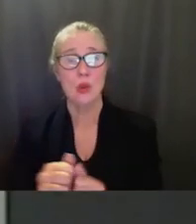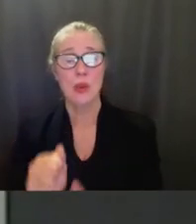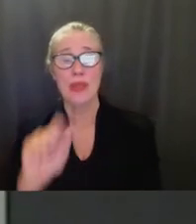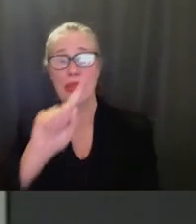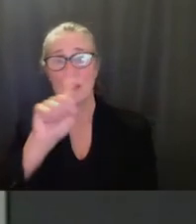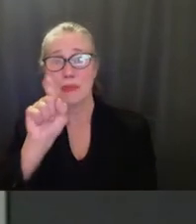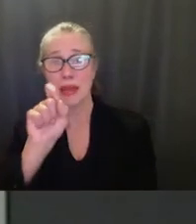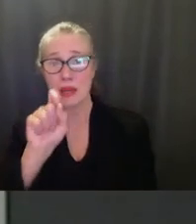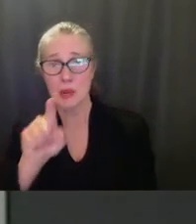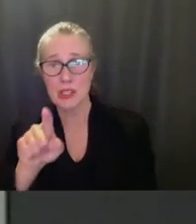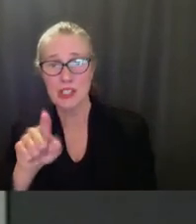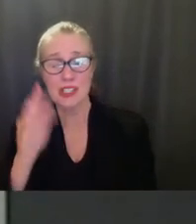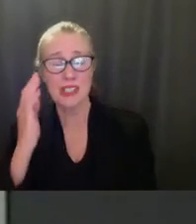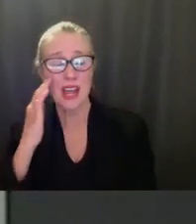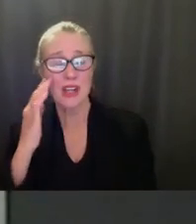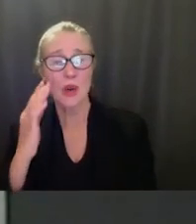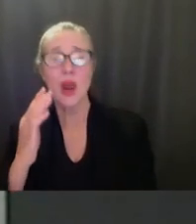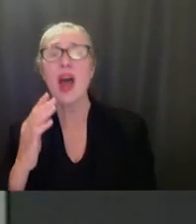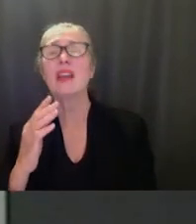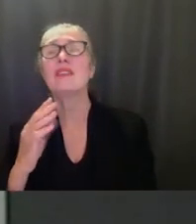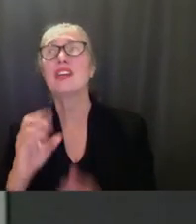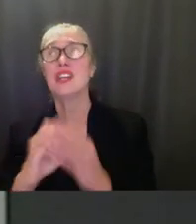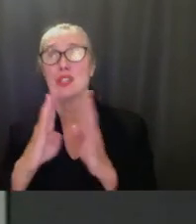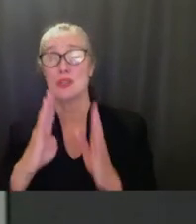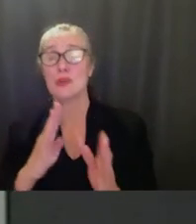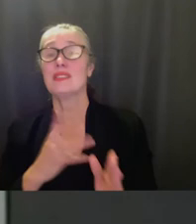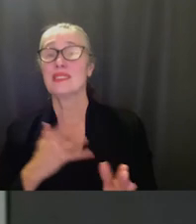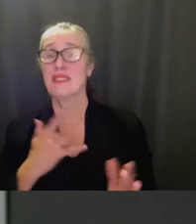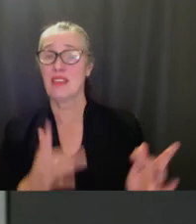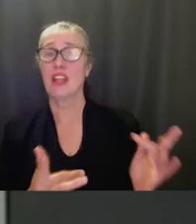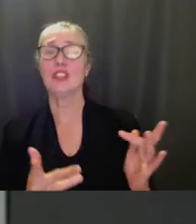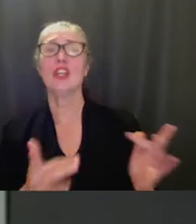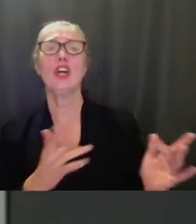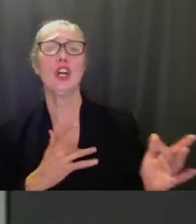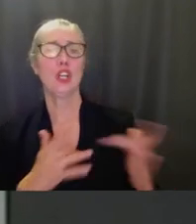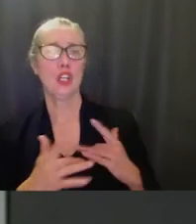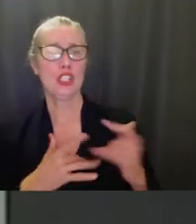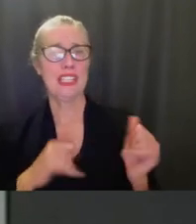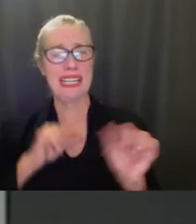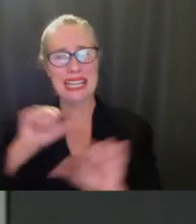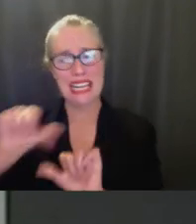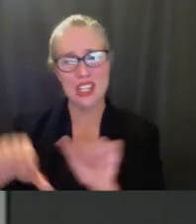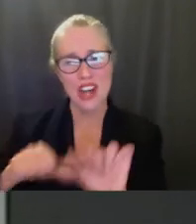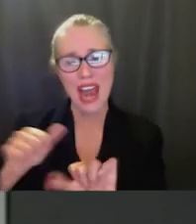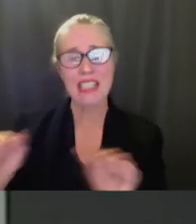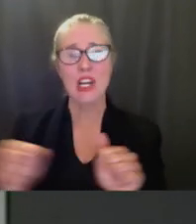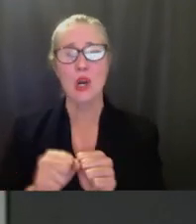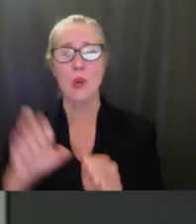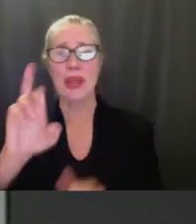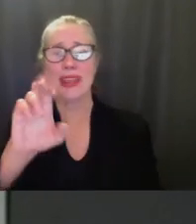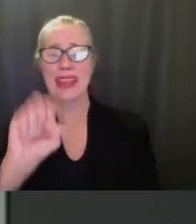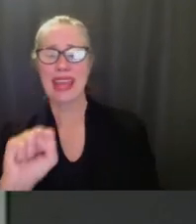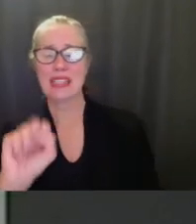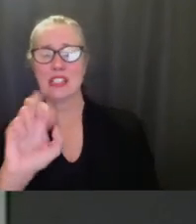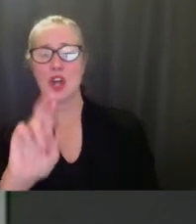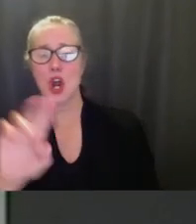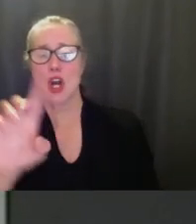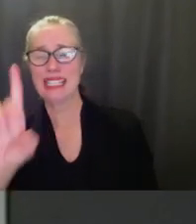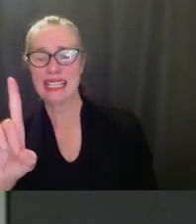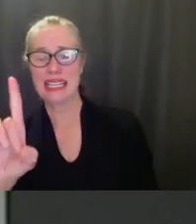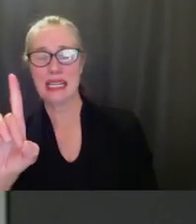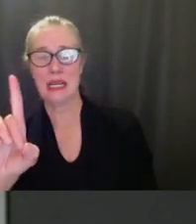uh i know a lot of students were like concerned about like interacting with an srd so i was wondering